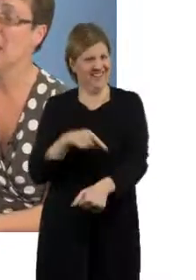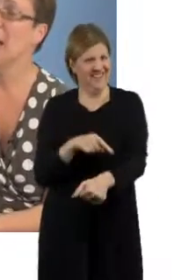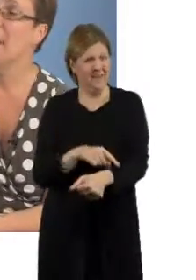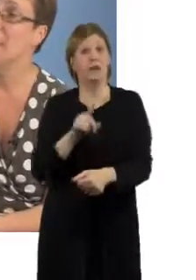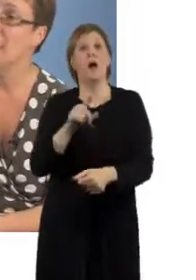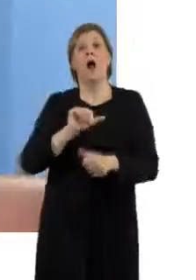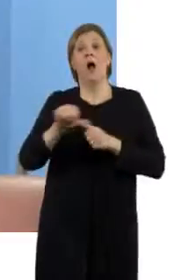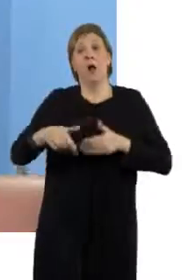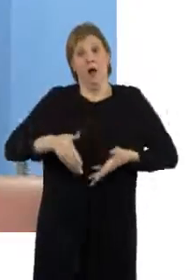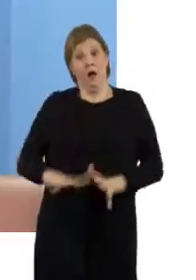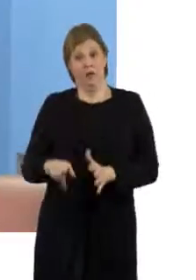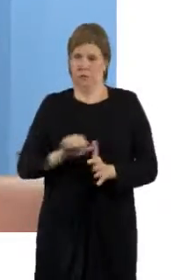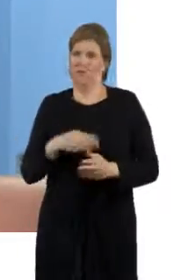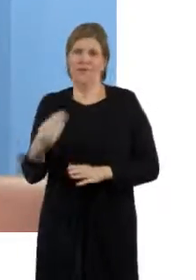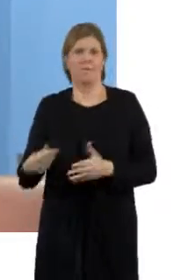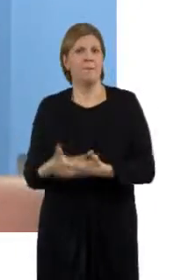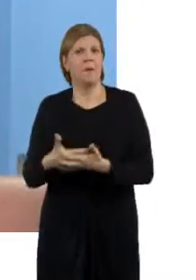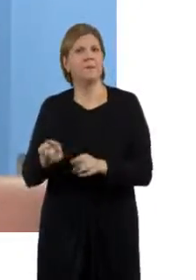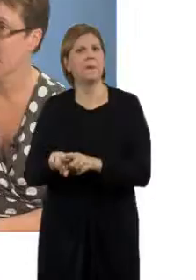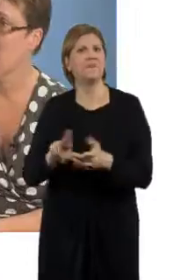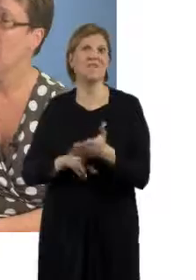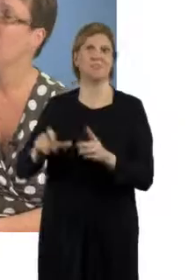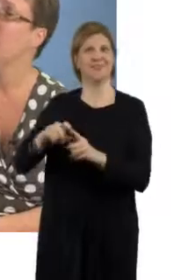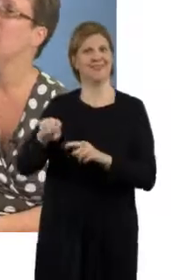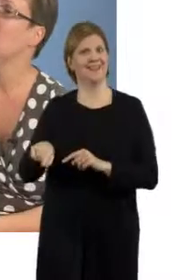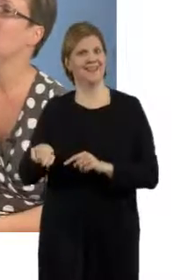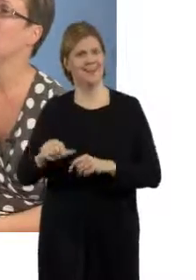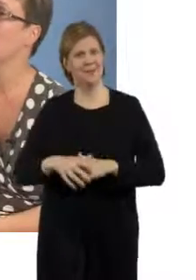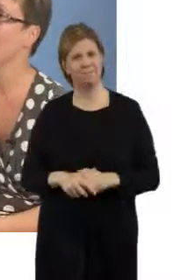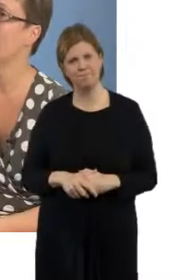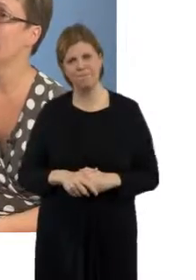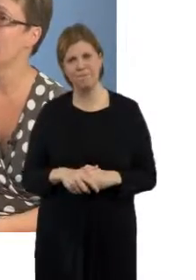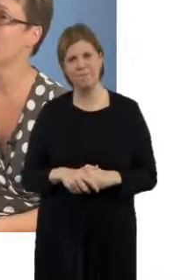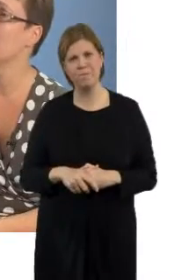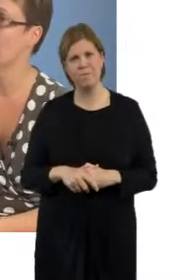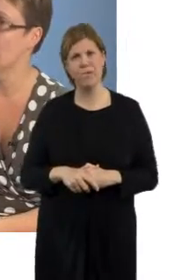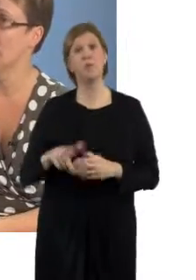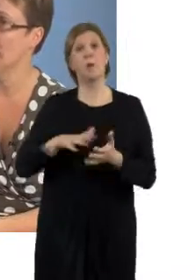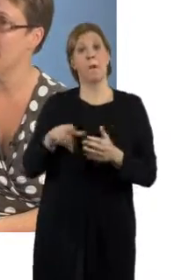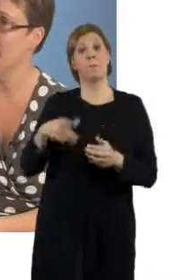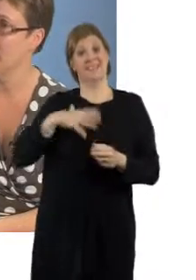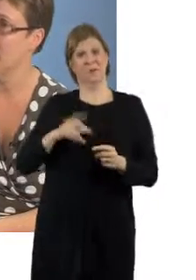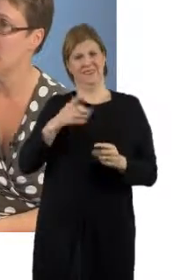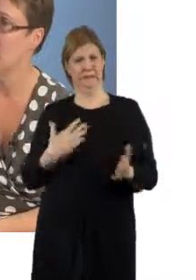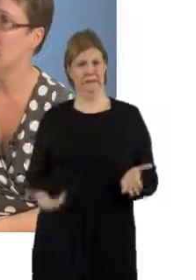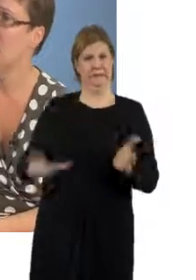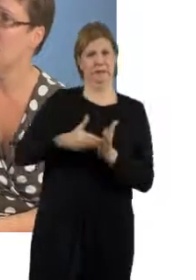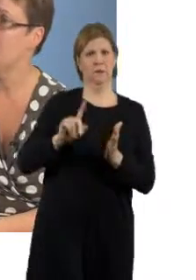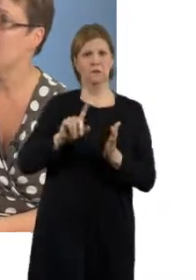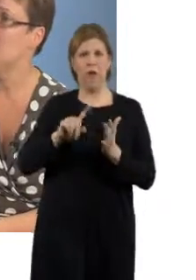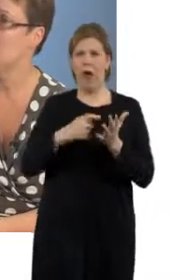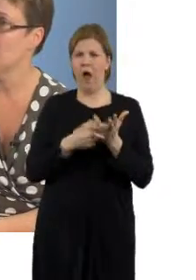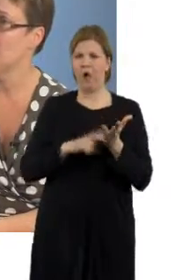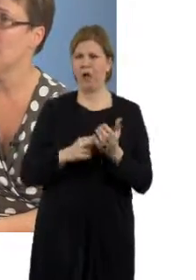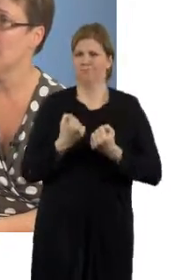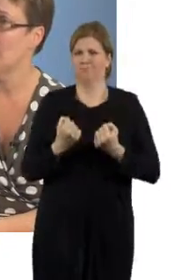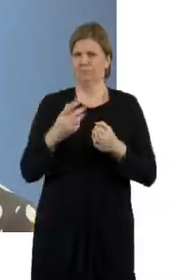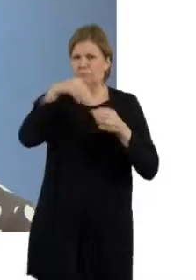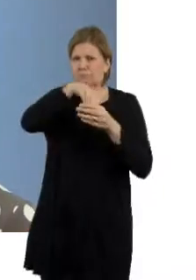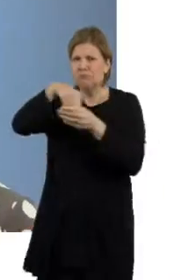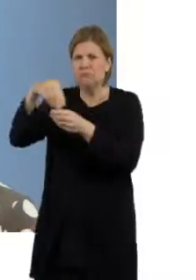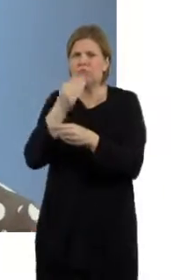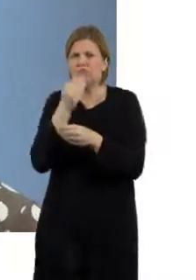health, and babies should be taking vitamin D supplements. Mum may also require to take some additional iron supplements, and the foods which are rich